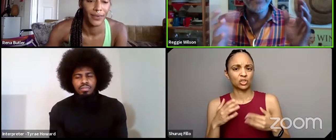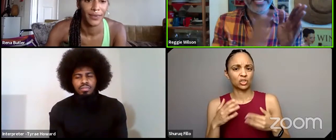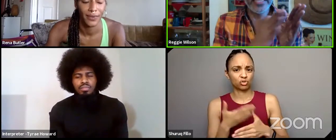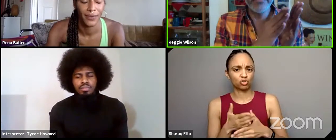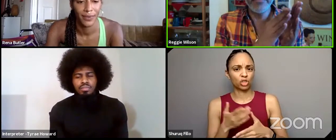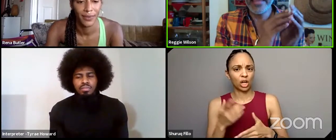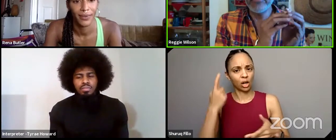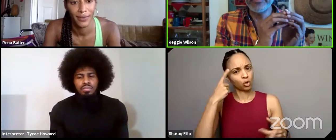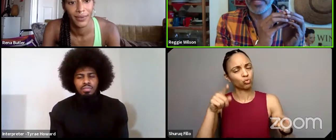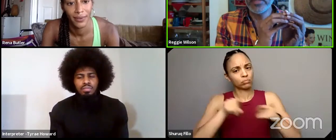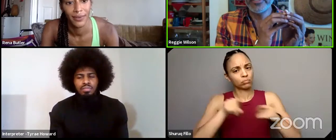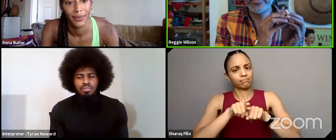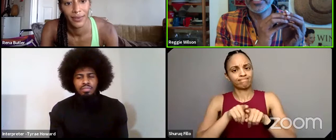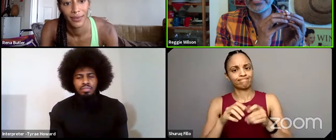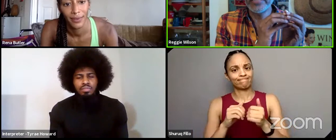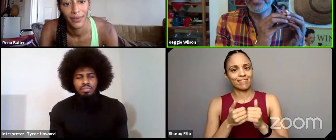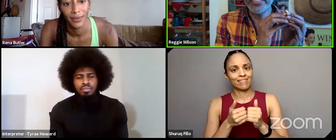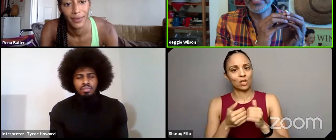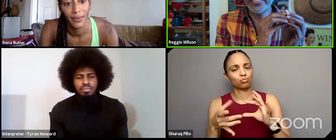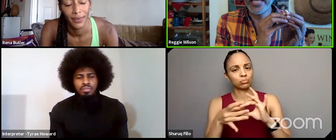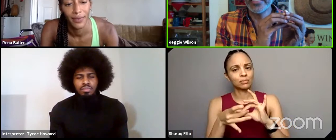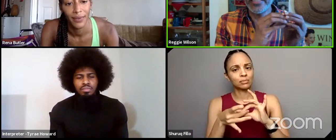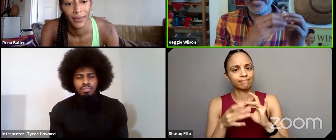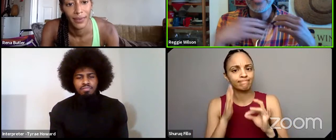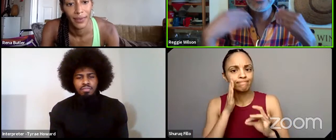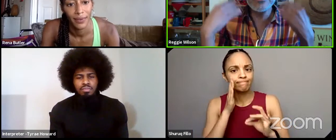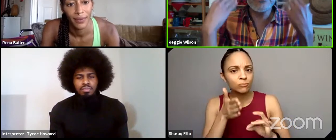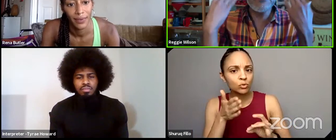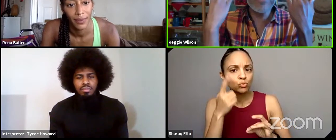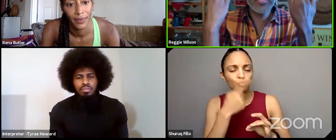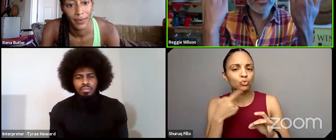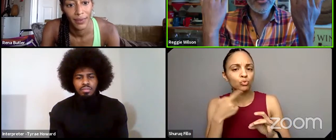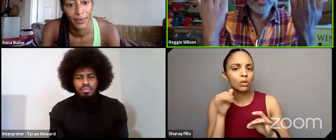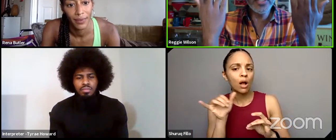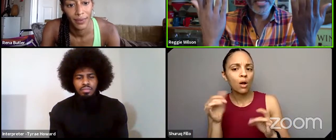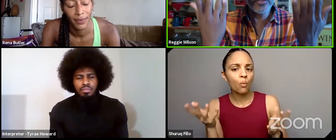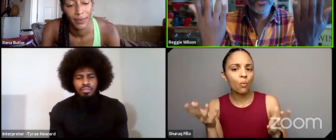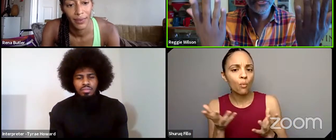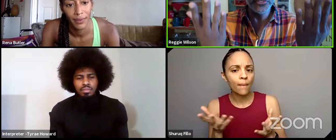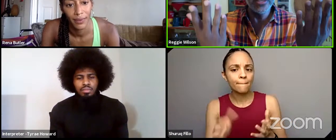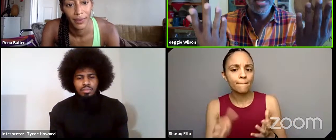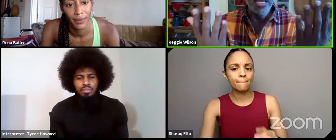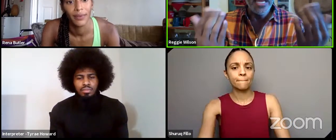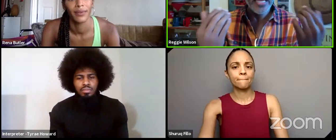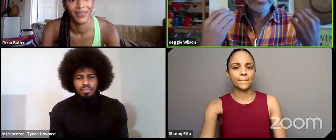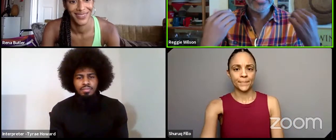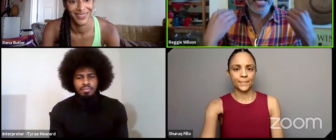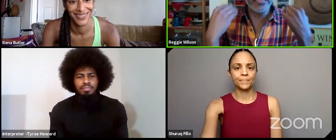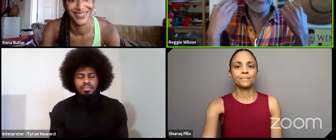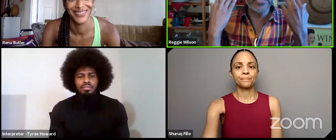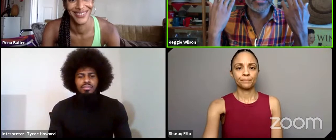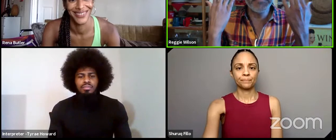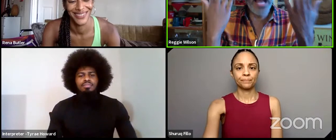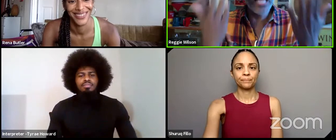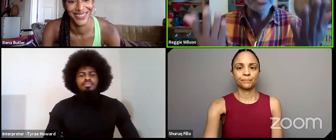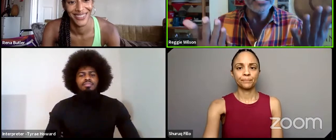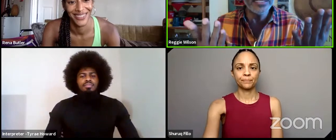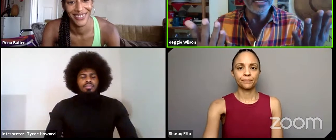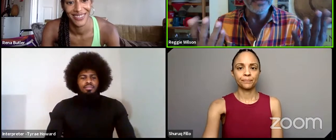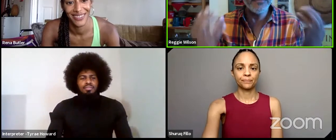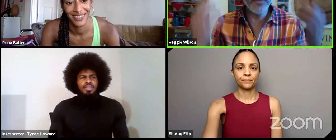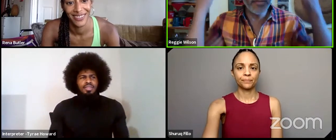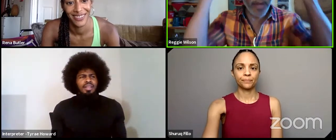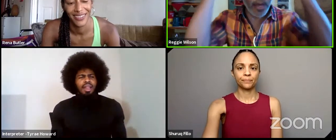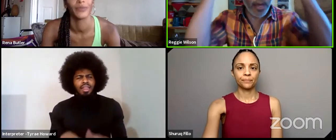I feel like it, what am I trying to say? I feel like it kind of came into the dance world as kind of this